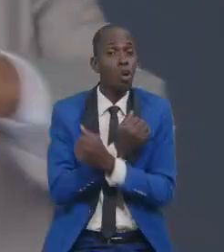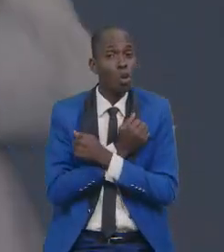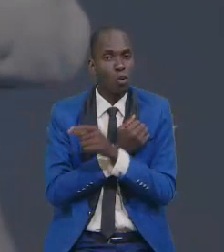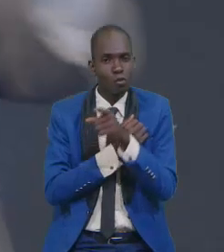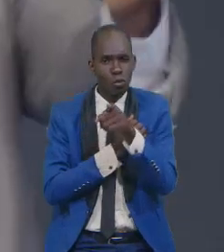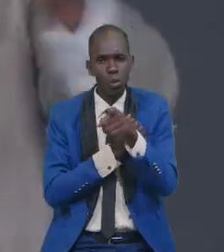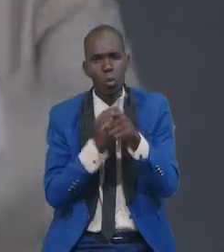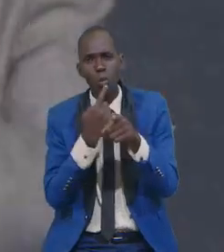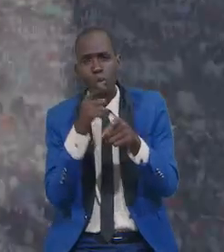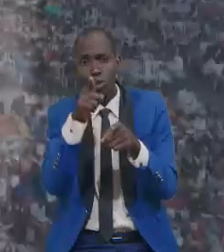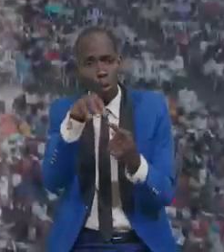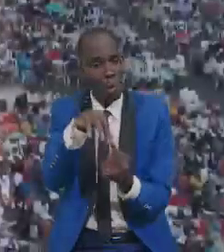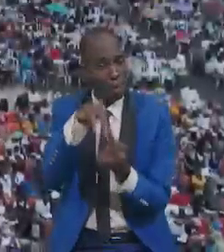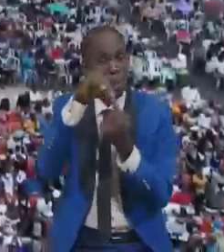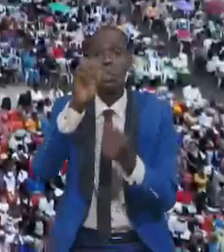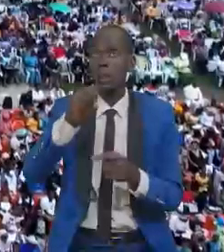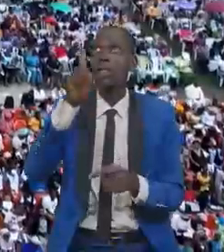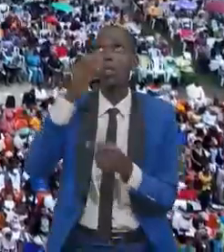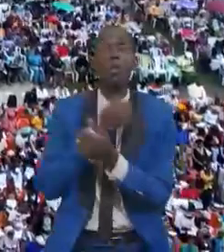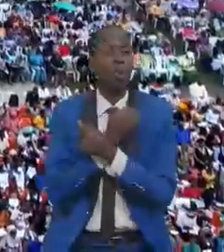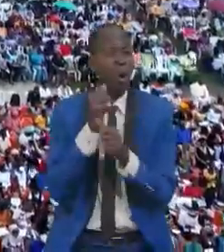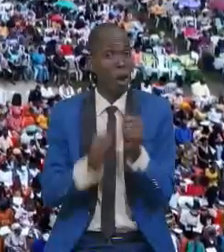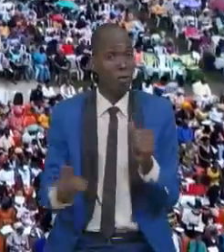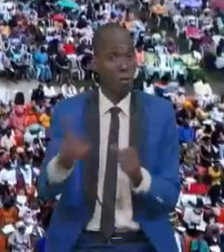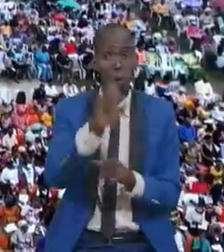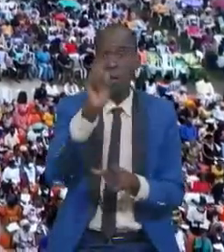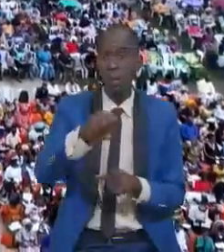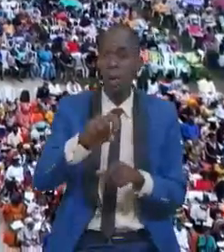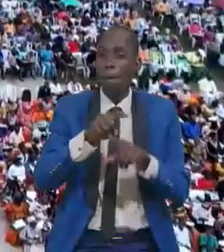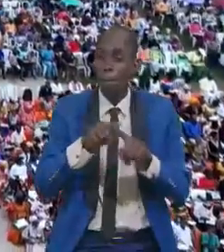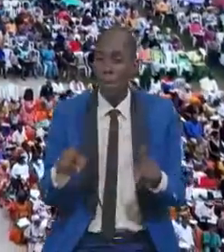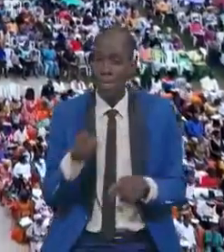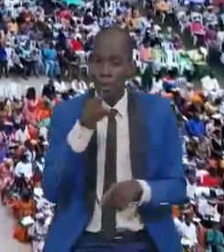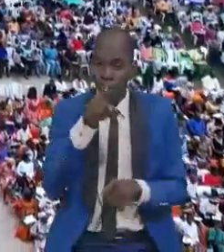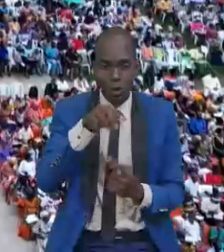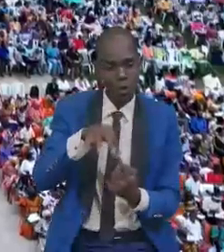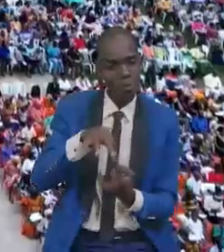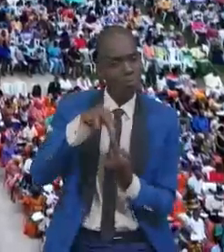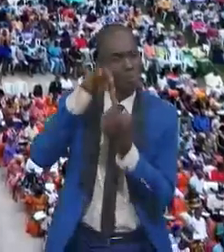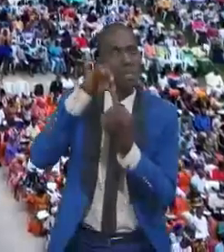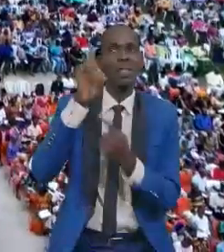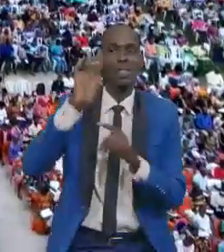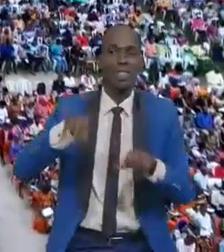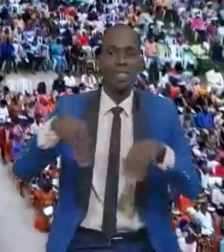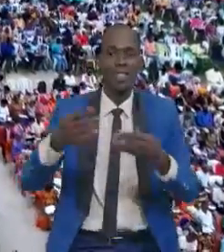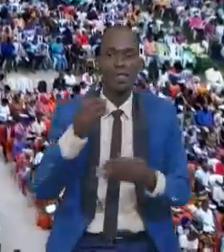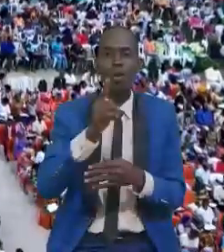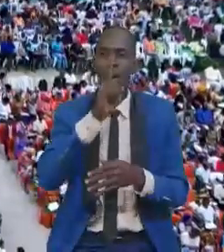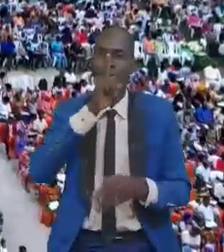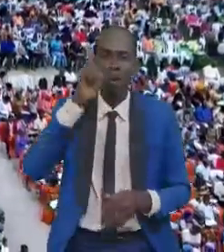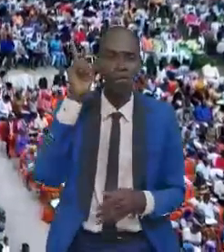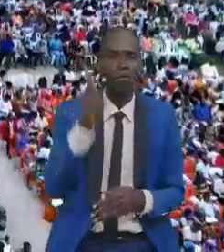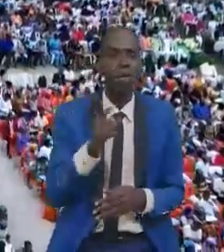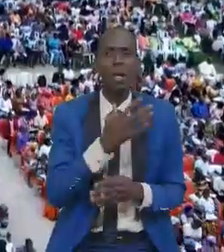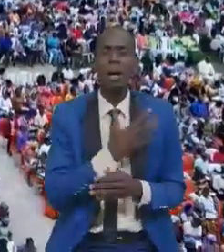He loves everybody, but you in particular. He gives you assurance. And there is